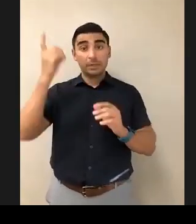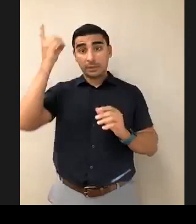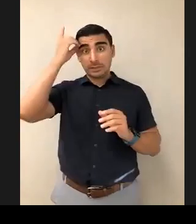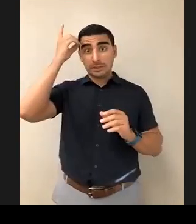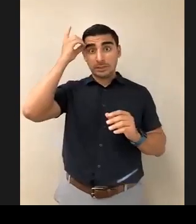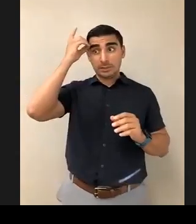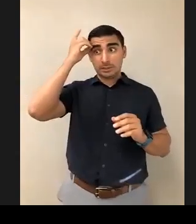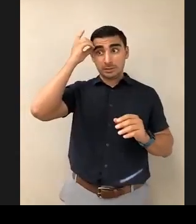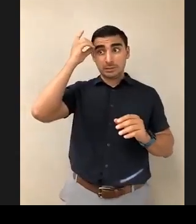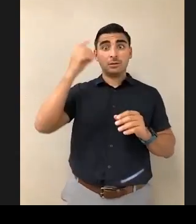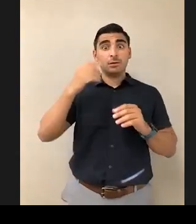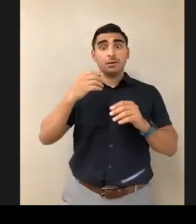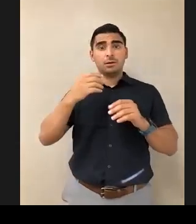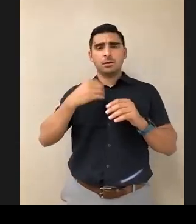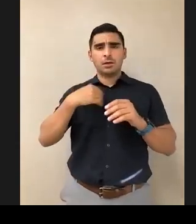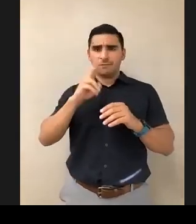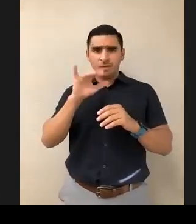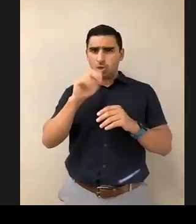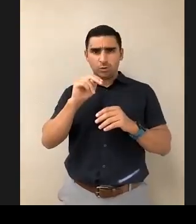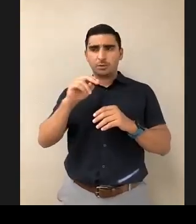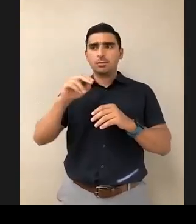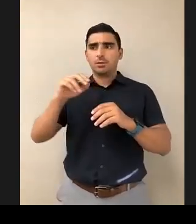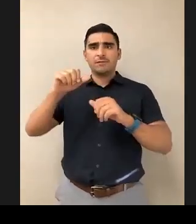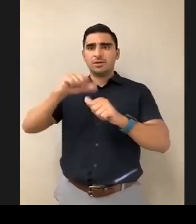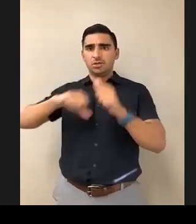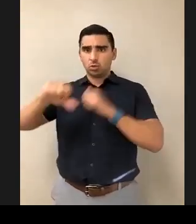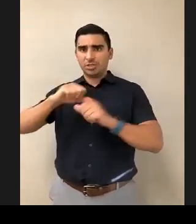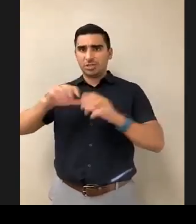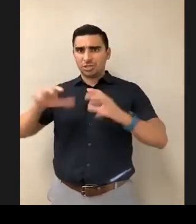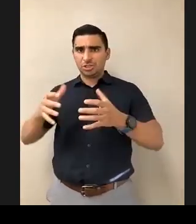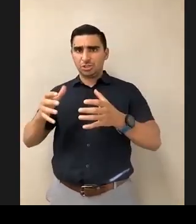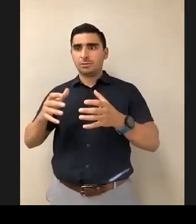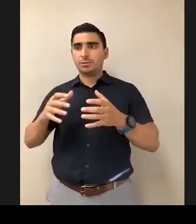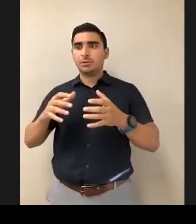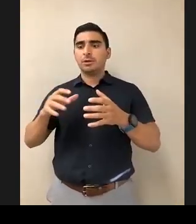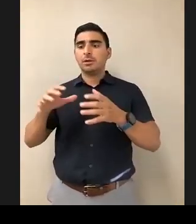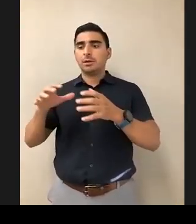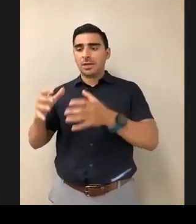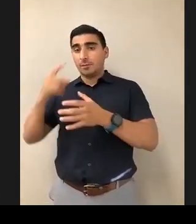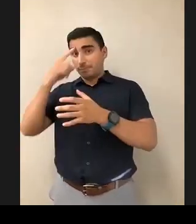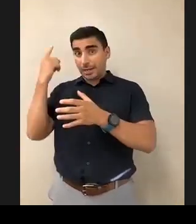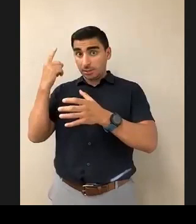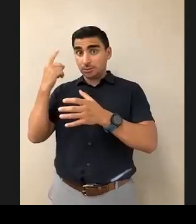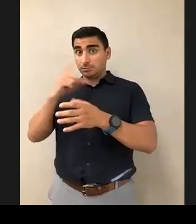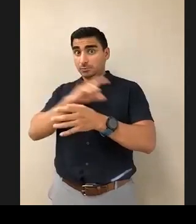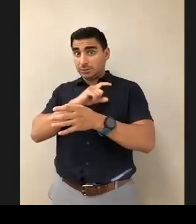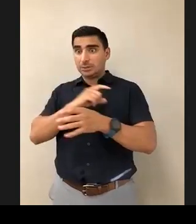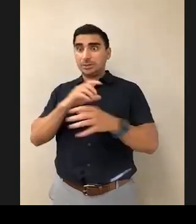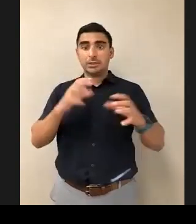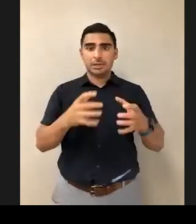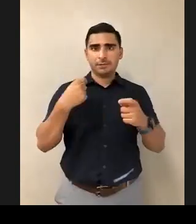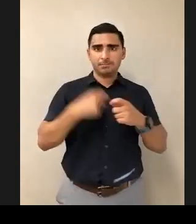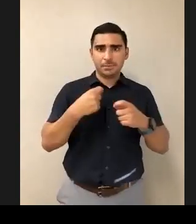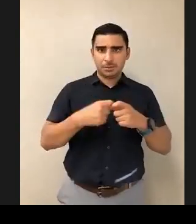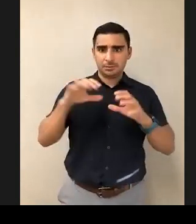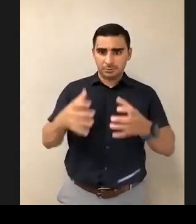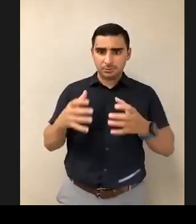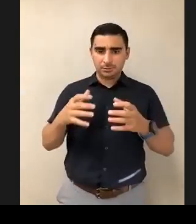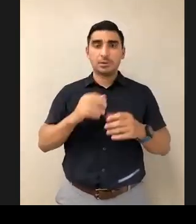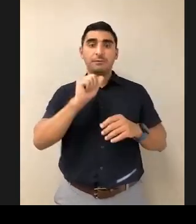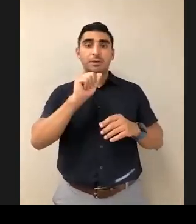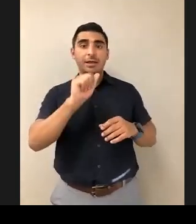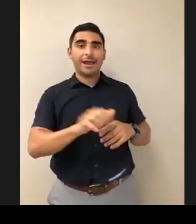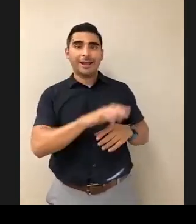association, but there's 2 Black police associations. There's a Hispanic police association. there's a Asian